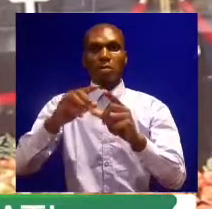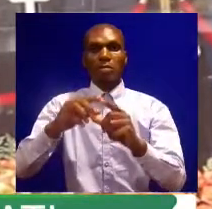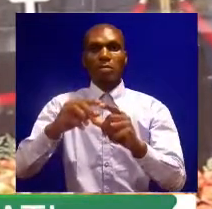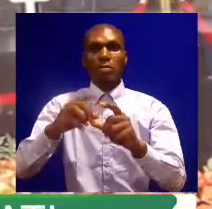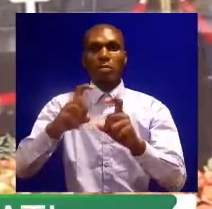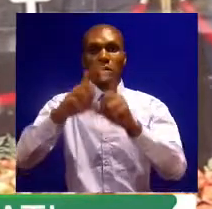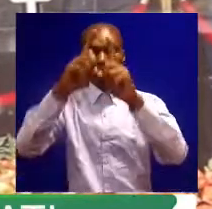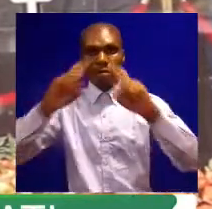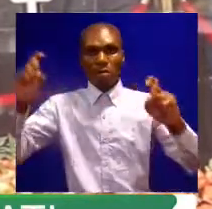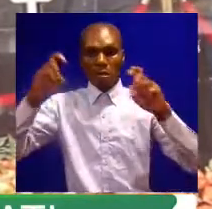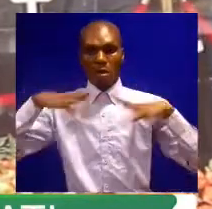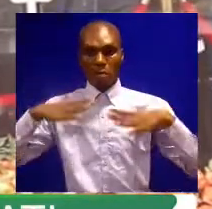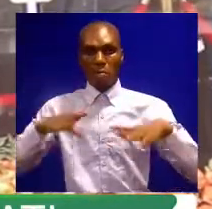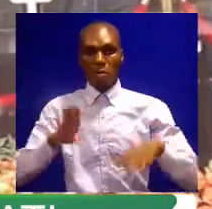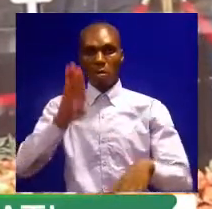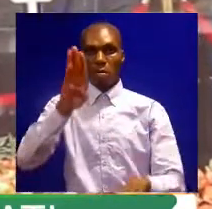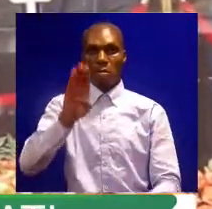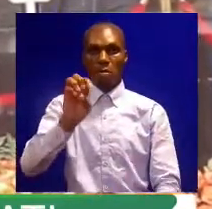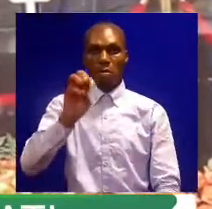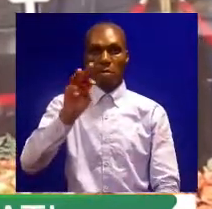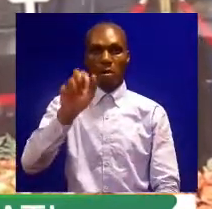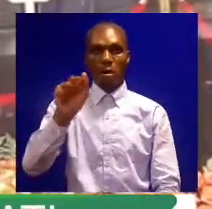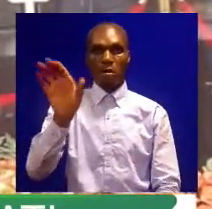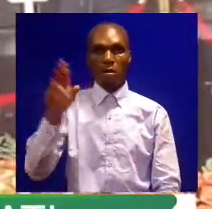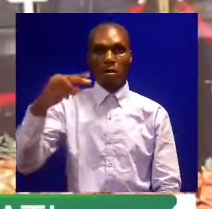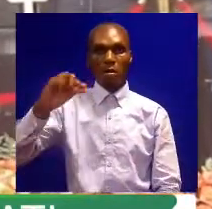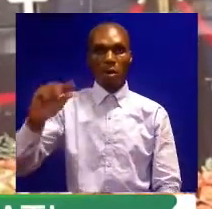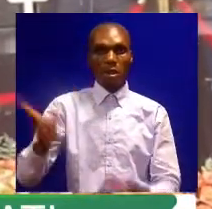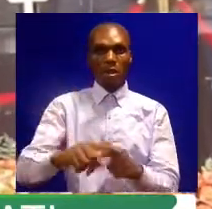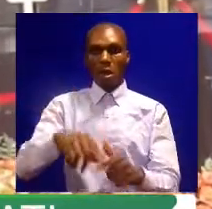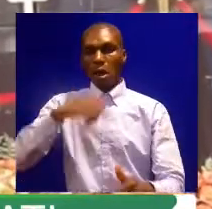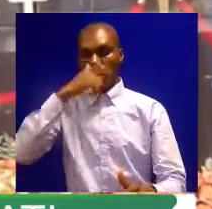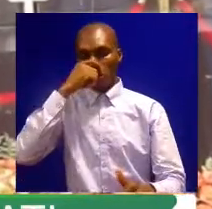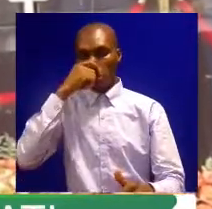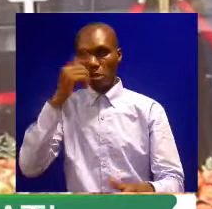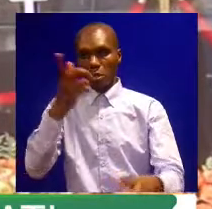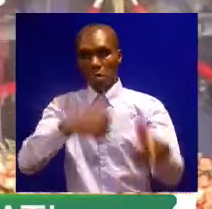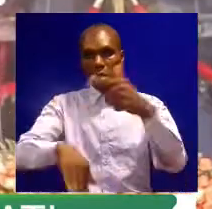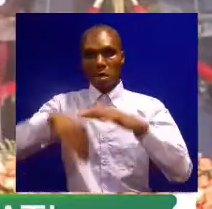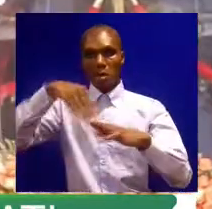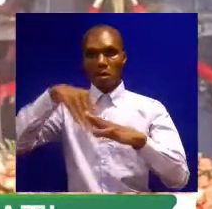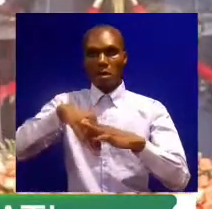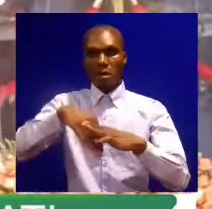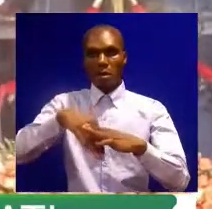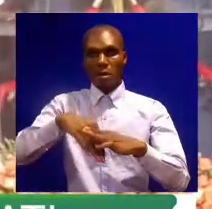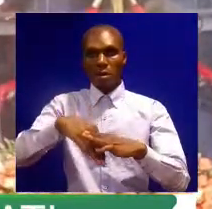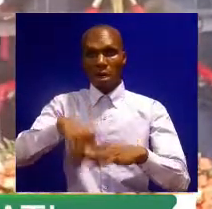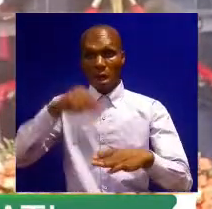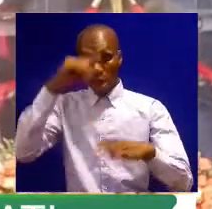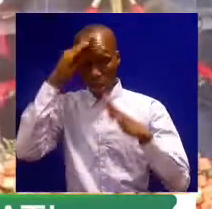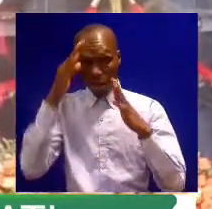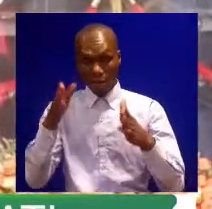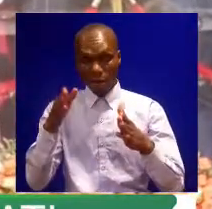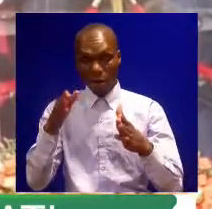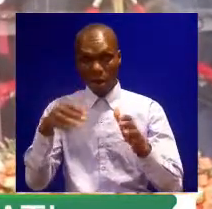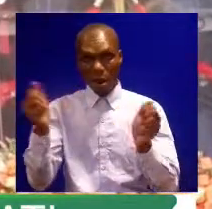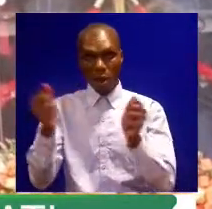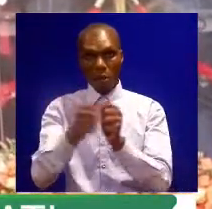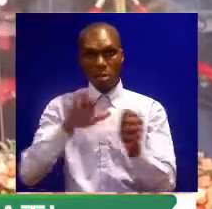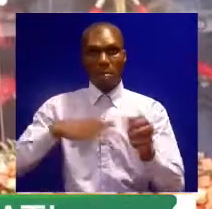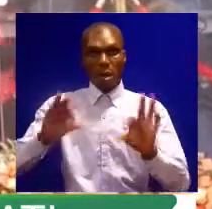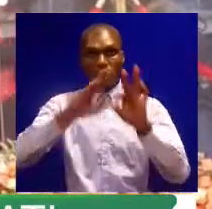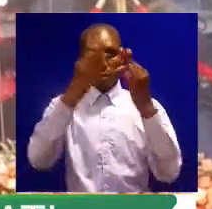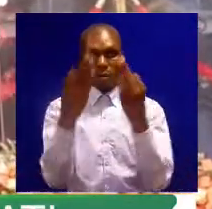Borabu, and mine is just to wish the incoming governor good health. I'm here on behalf of my